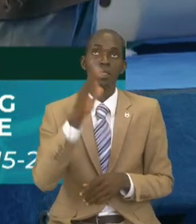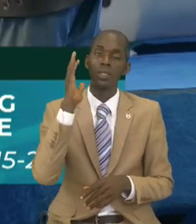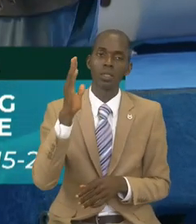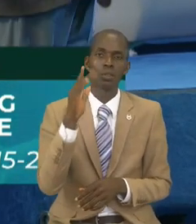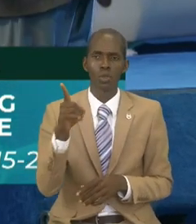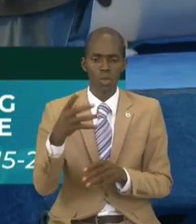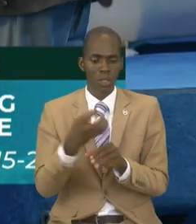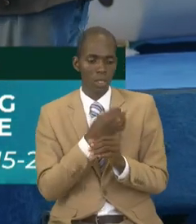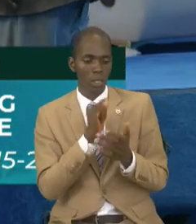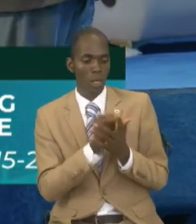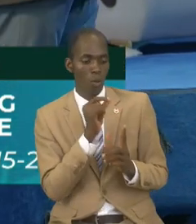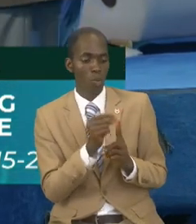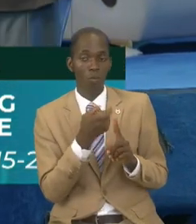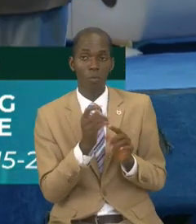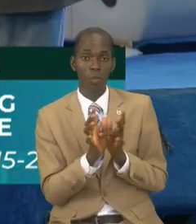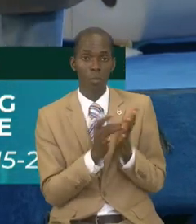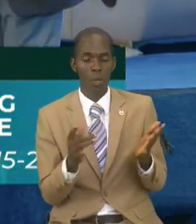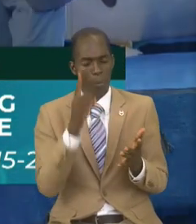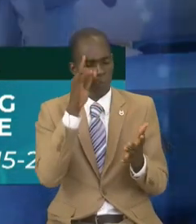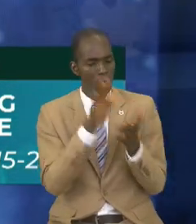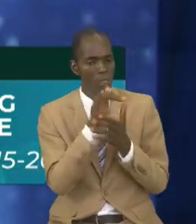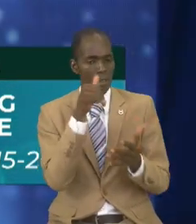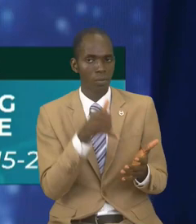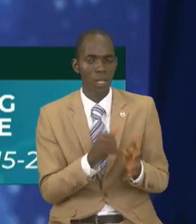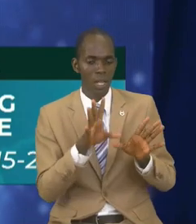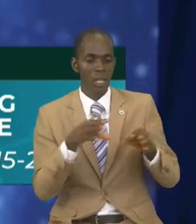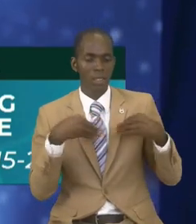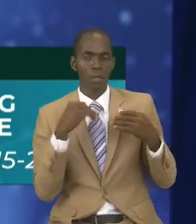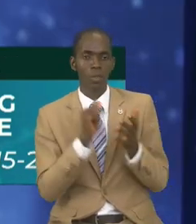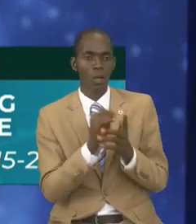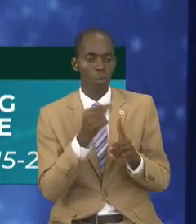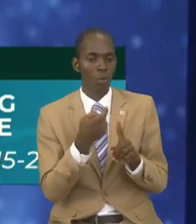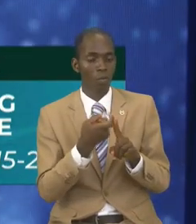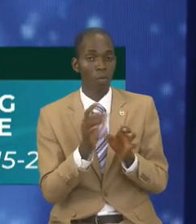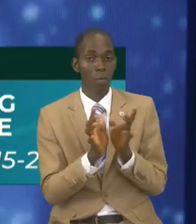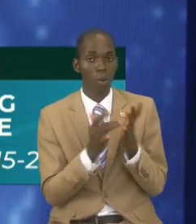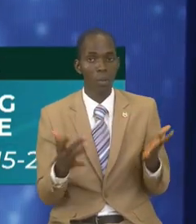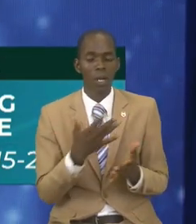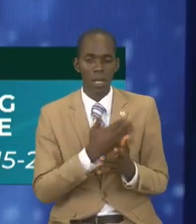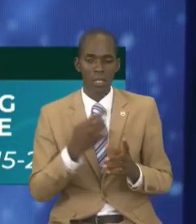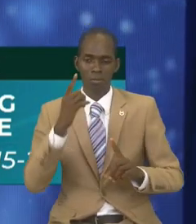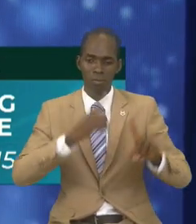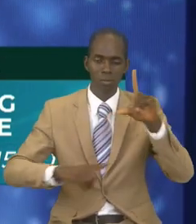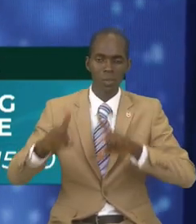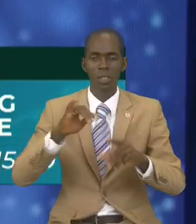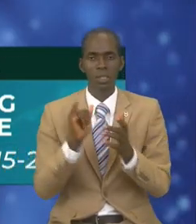that word, you believe that word, you accept that word, and you speak out that word, and you know, as the